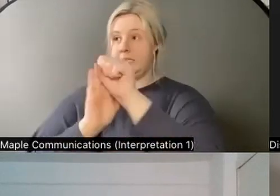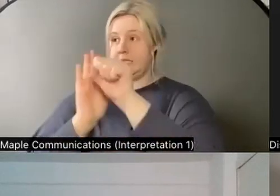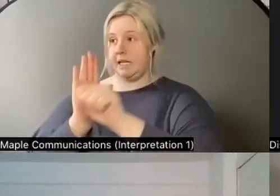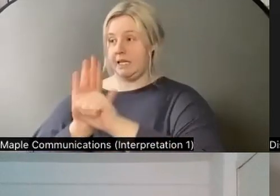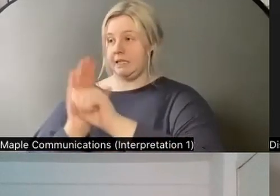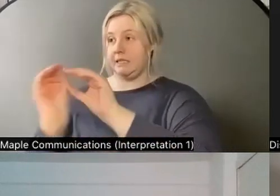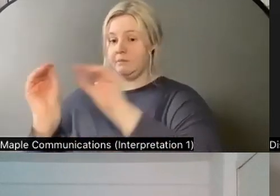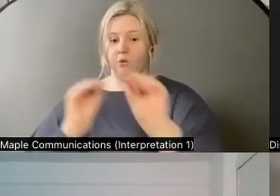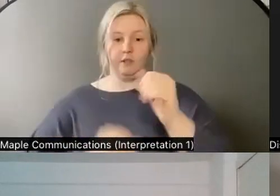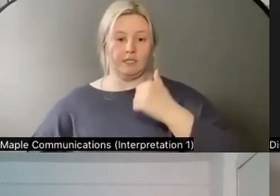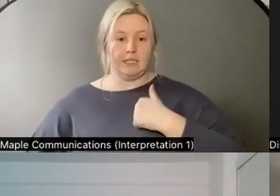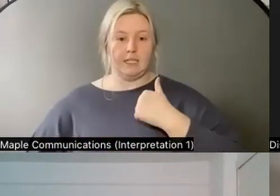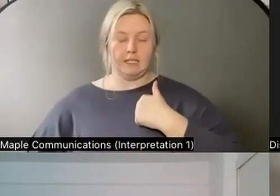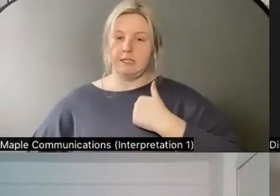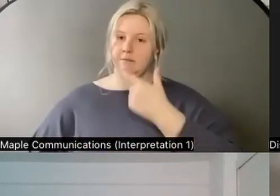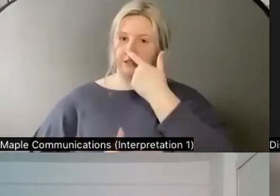interesting.